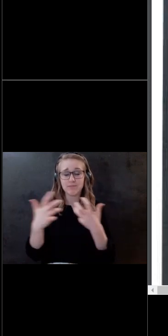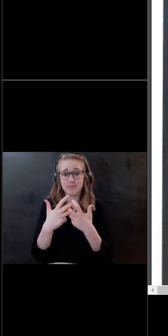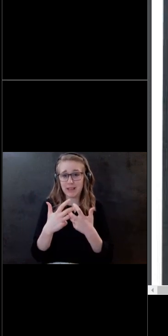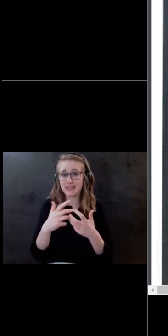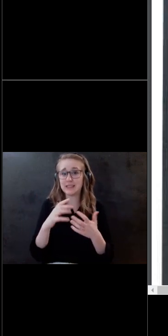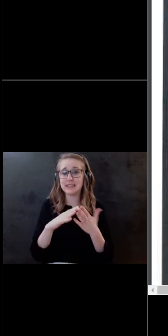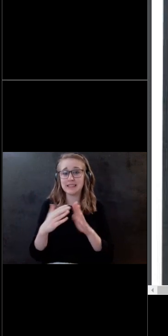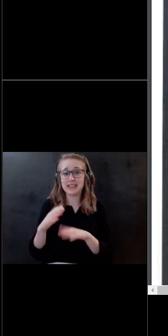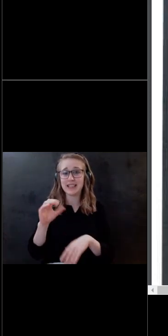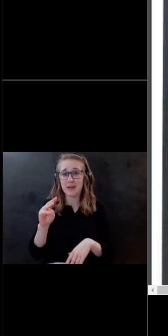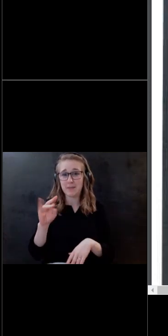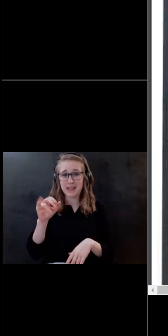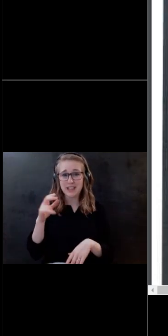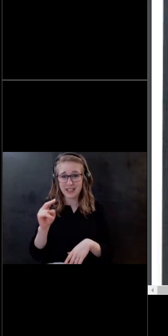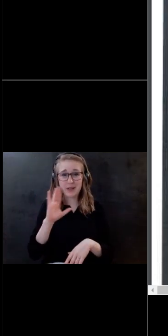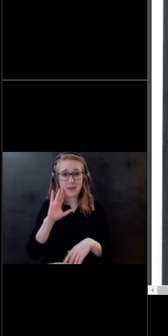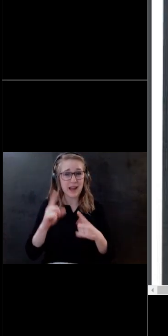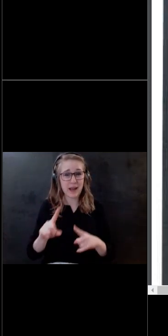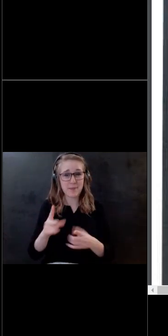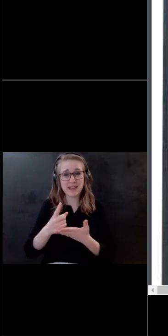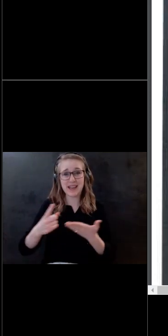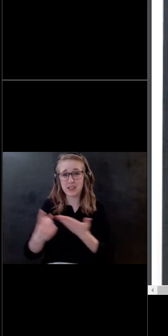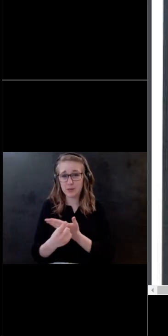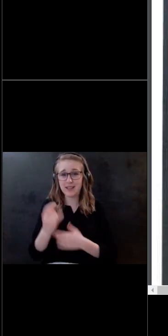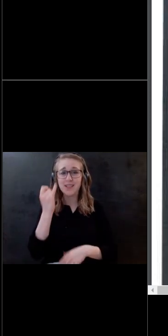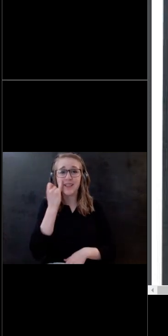It'll be next week.